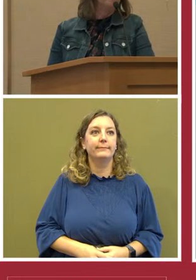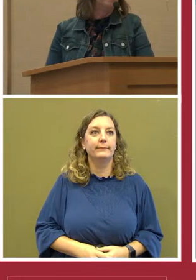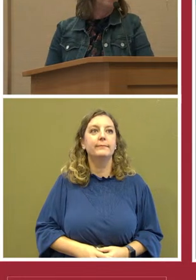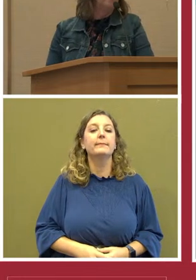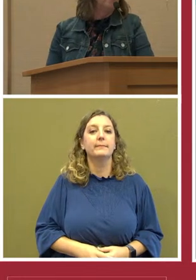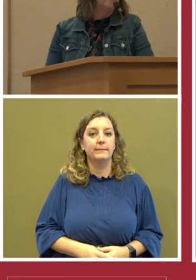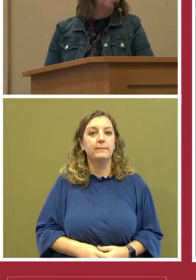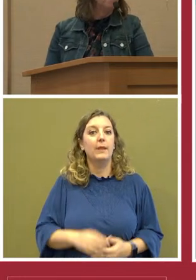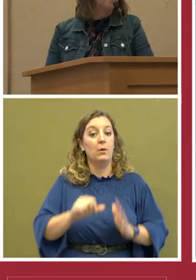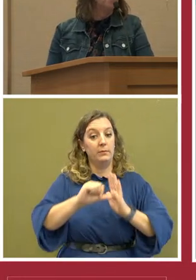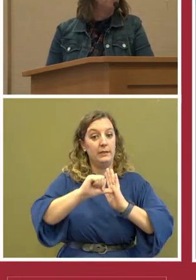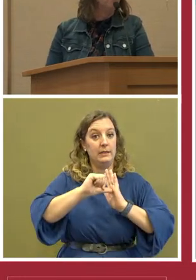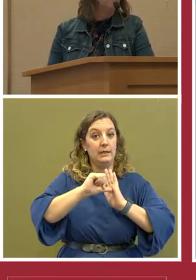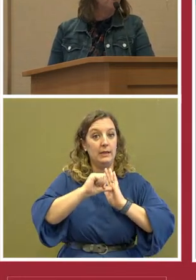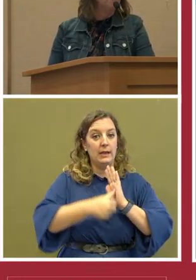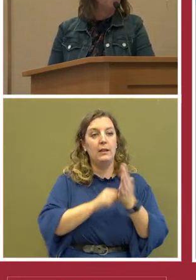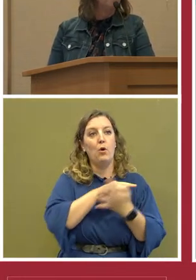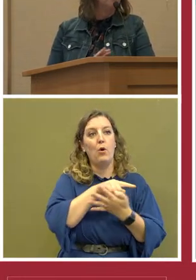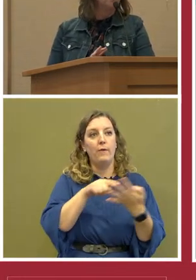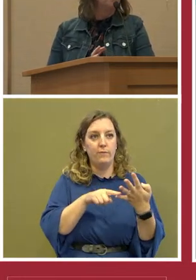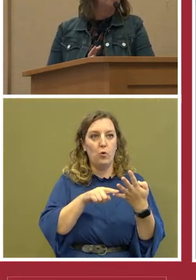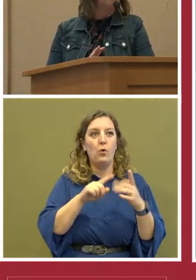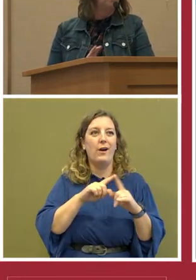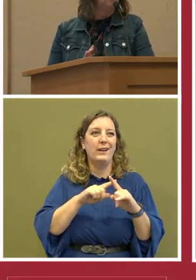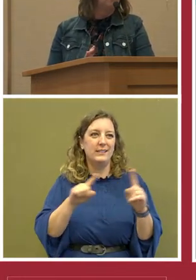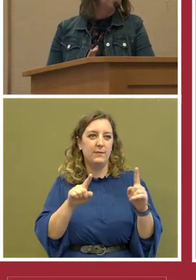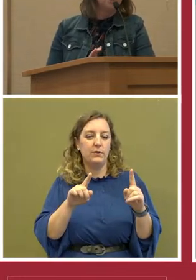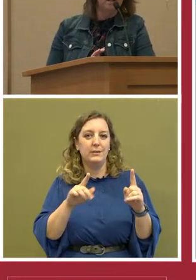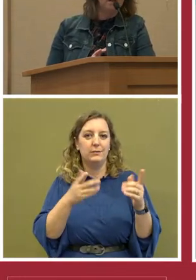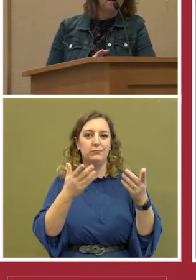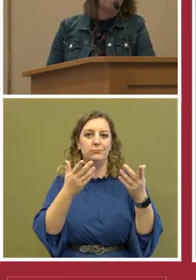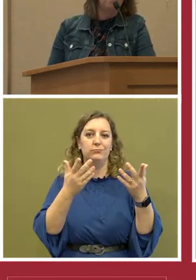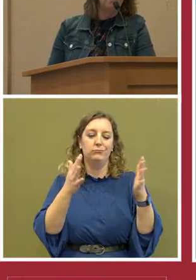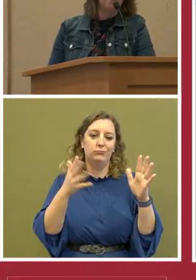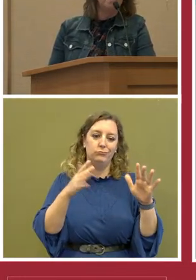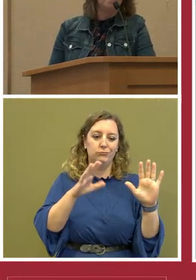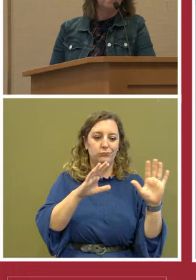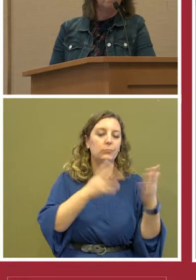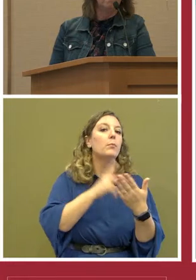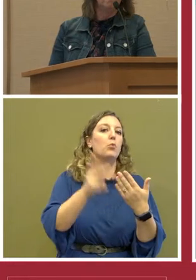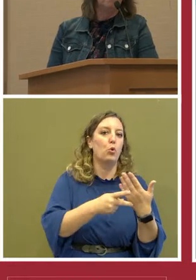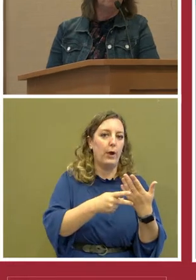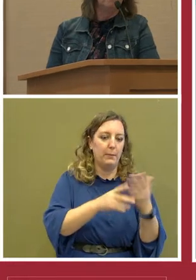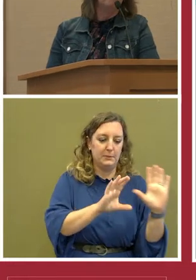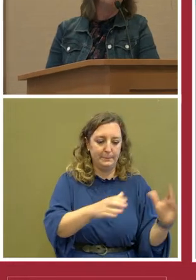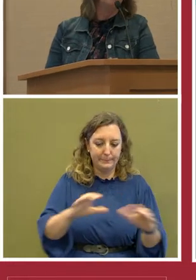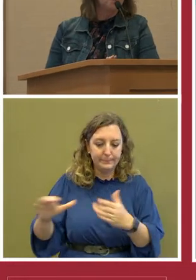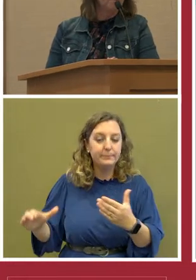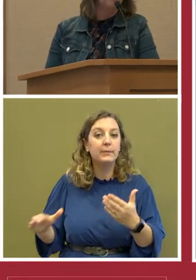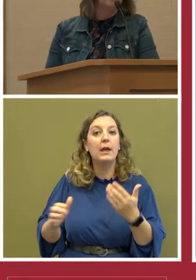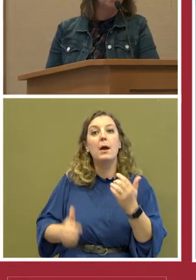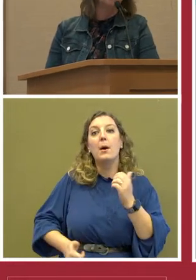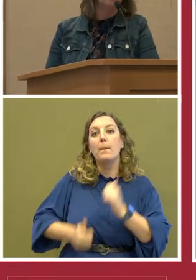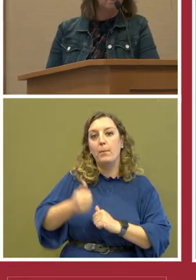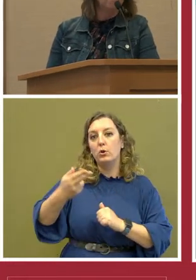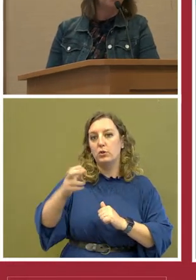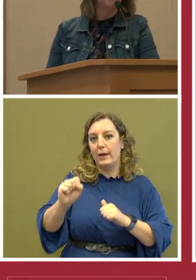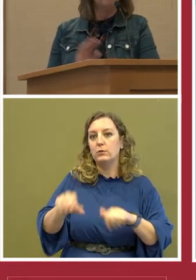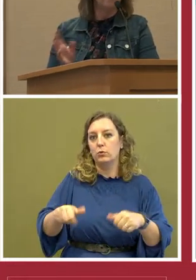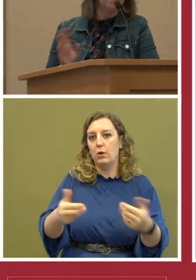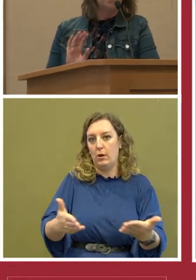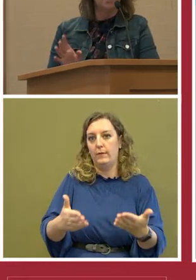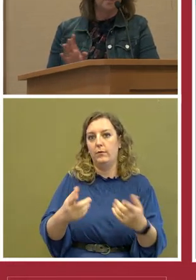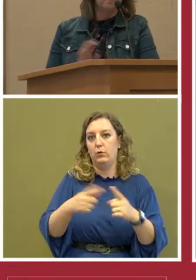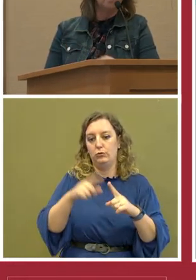And we're going to be highlighting, as I mentioned, four different sort of overarching programs that most of our high schools offer